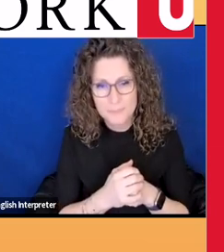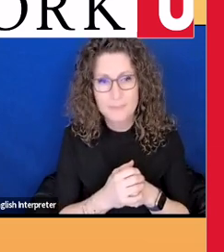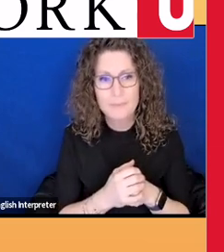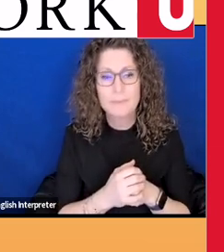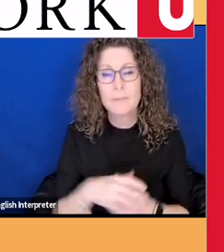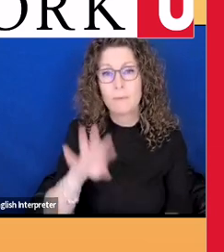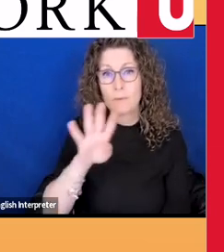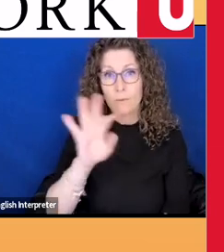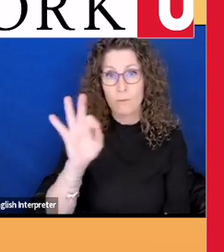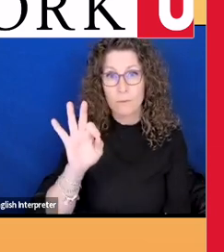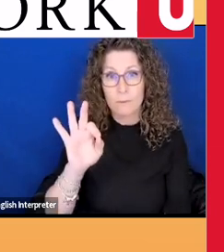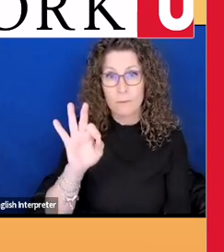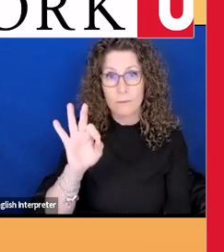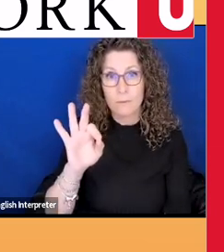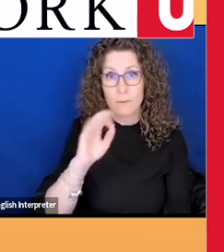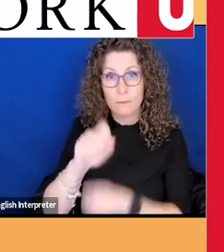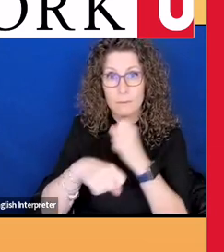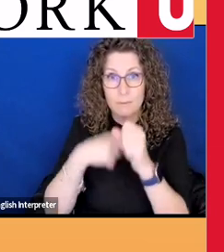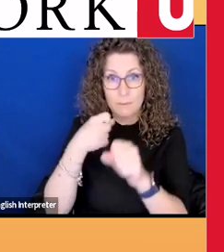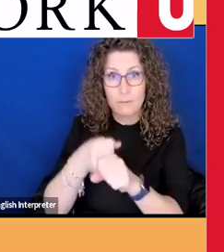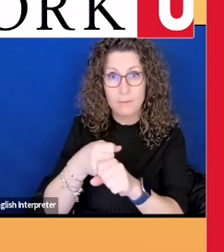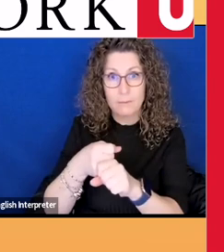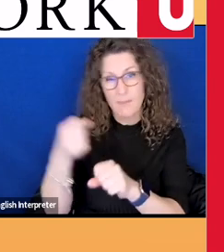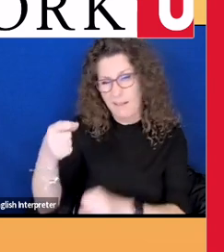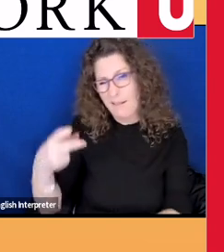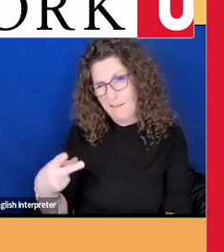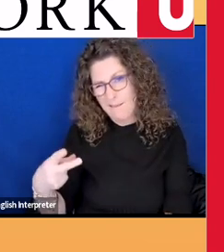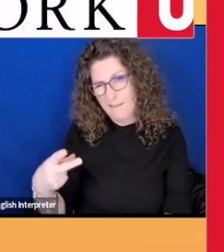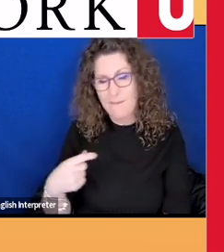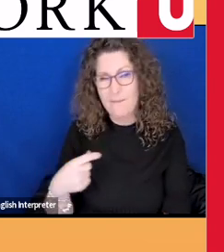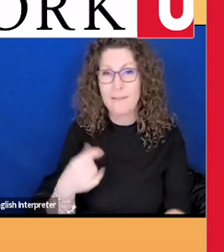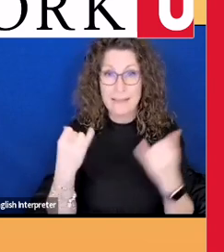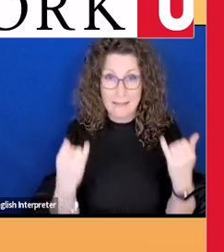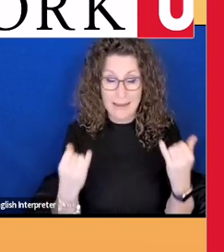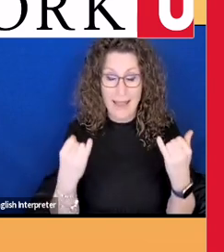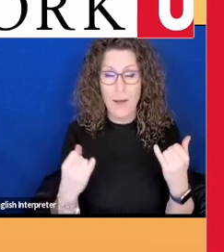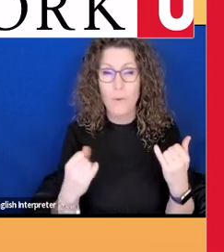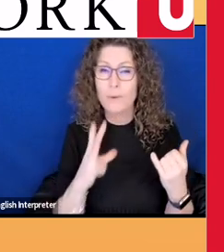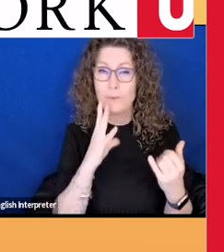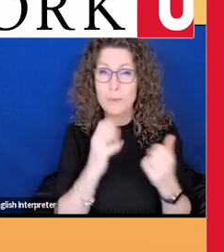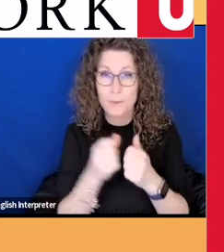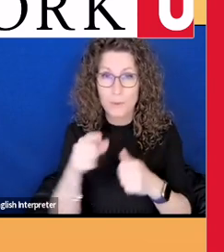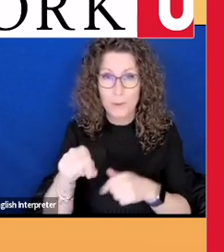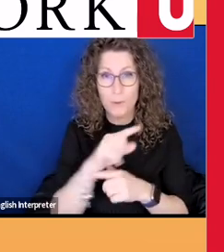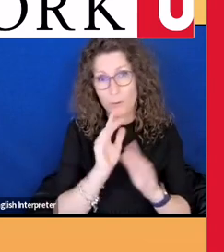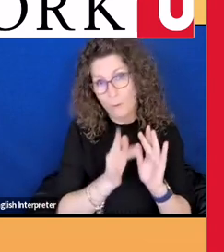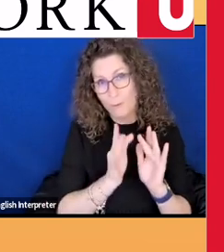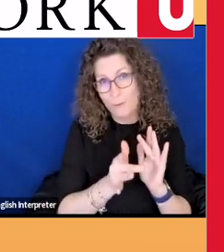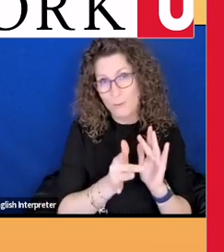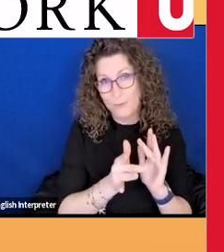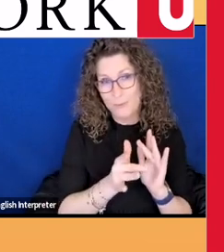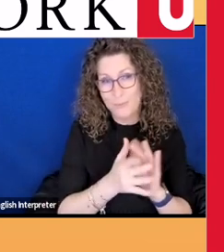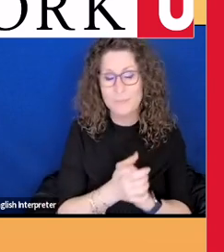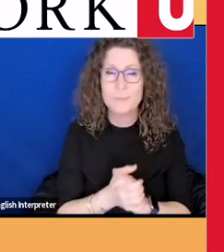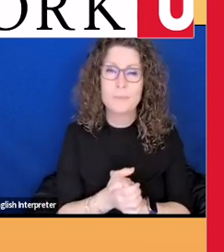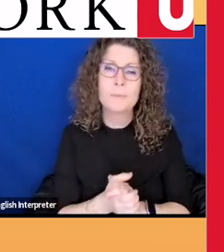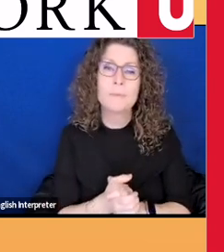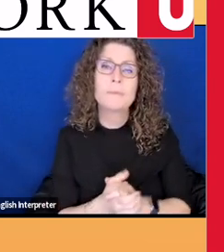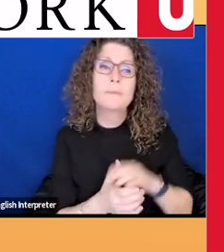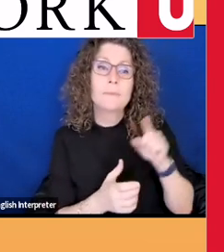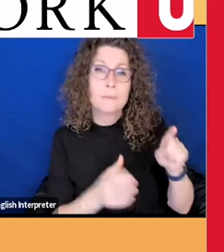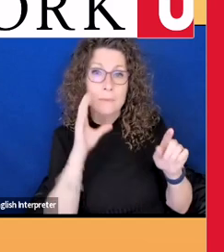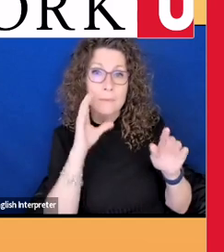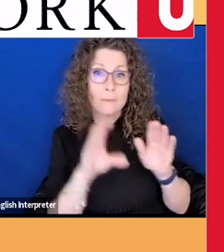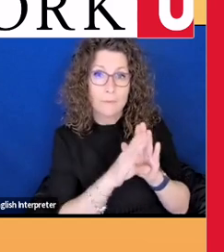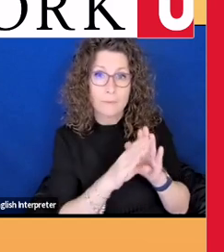49 and a half years as I speak virtually to all of you. This picture of my mother and I has been sitting on my